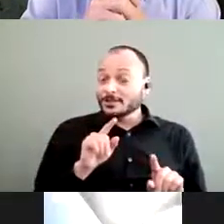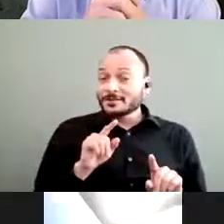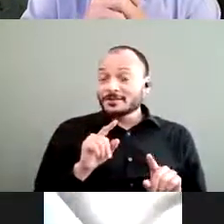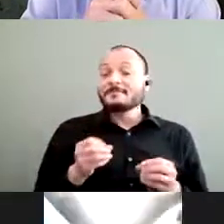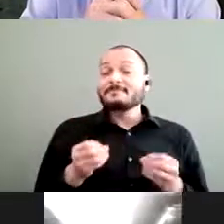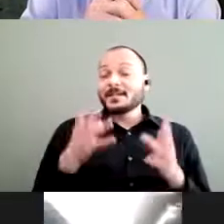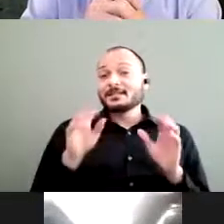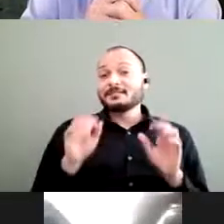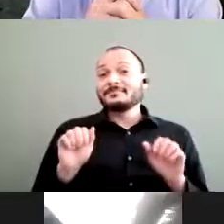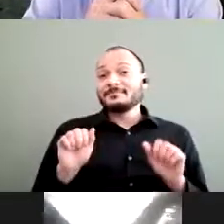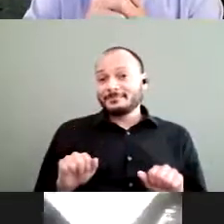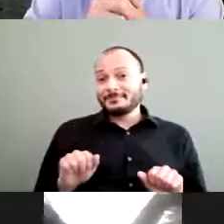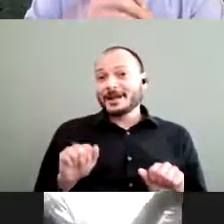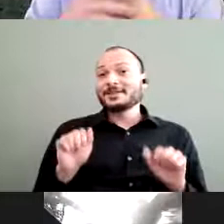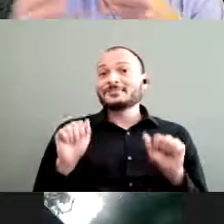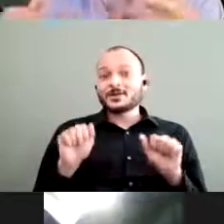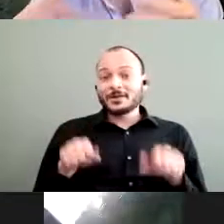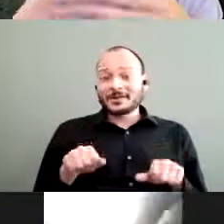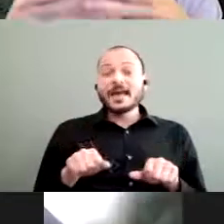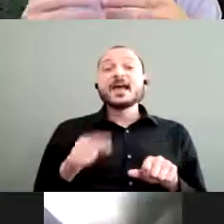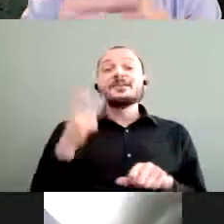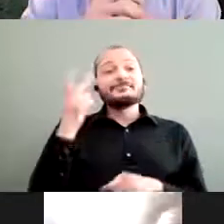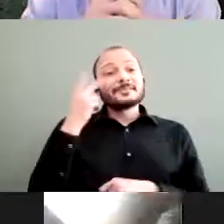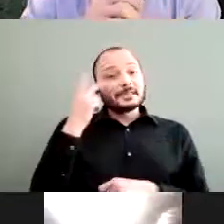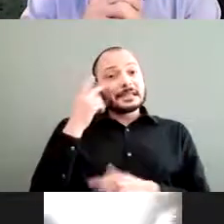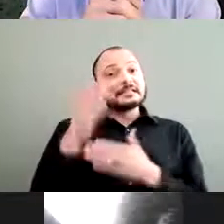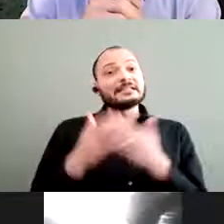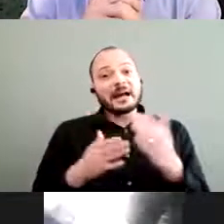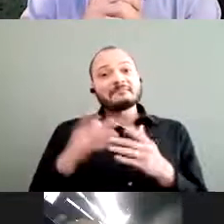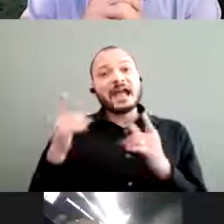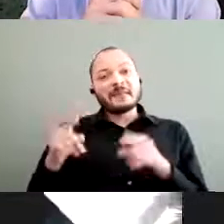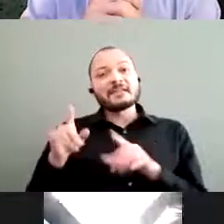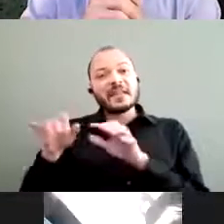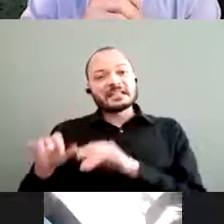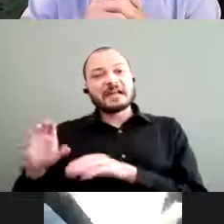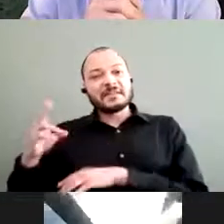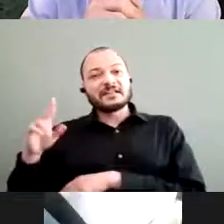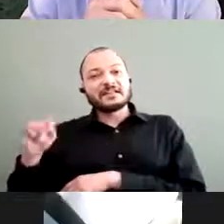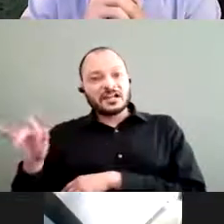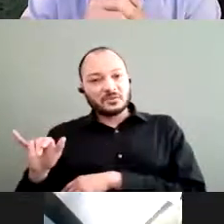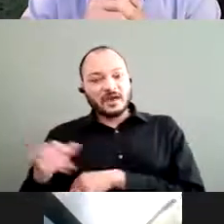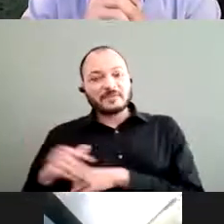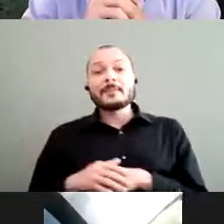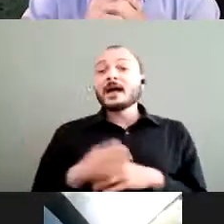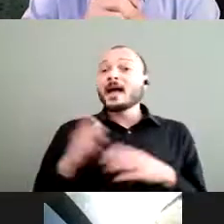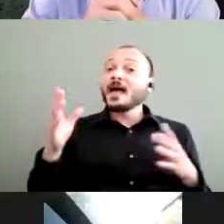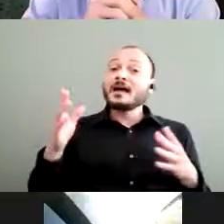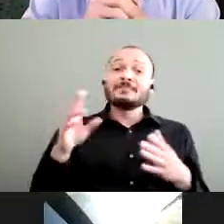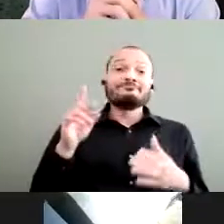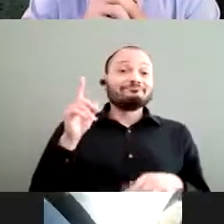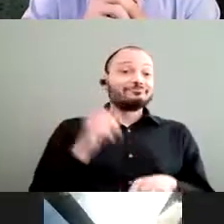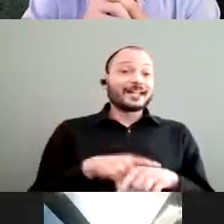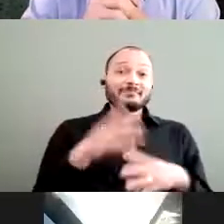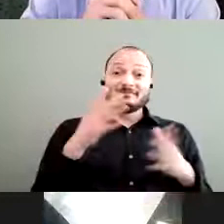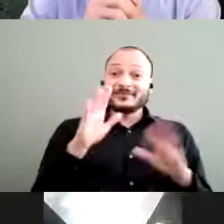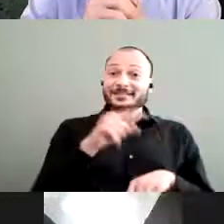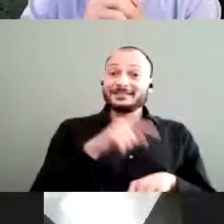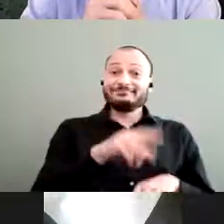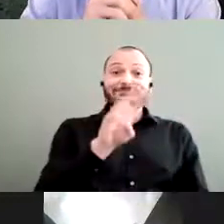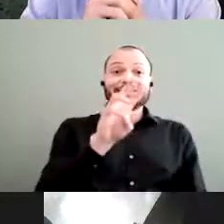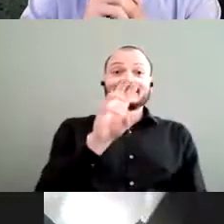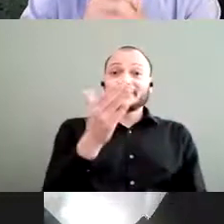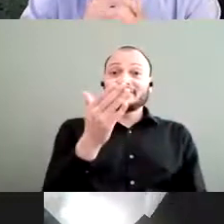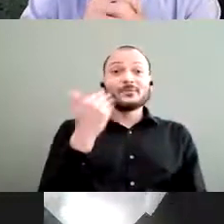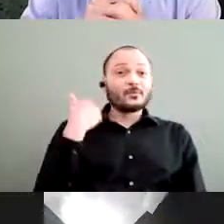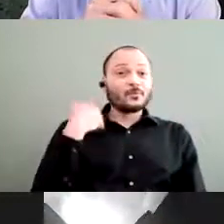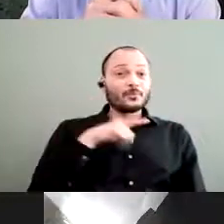to as many of them as possible, and we'll see some as they come into the chat as well. And we plan to wrap up by 6:15 because we know everyone